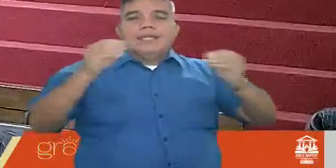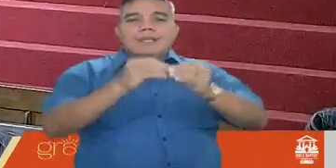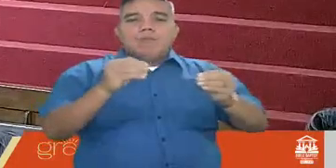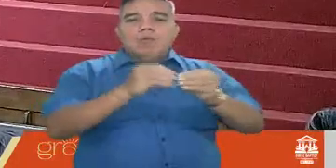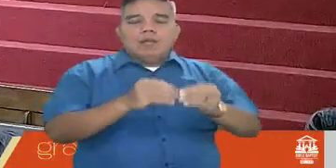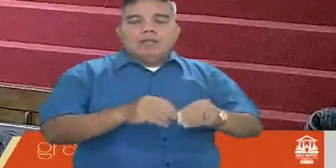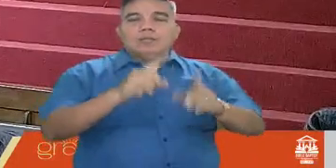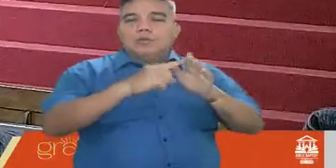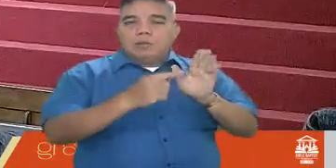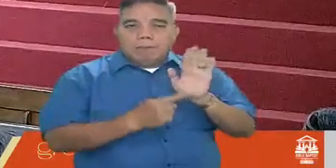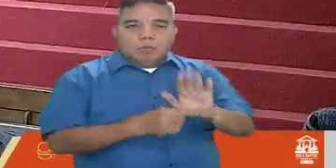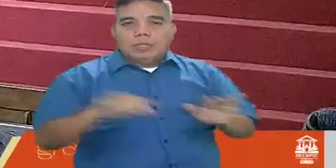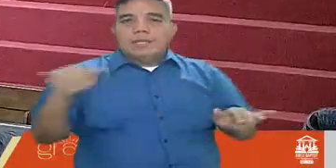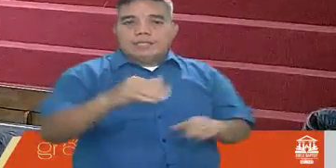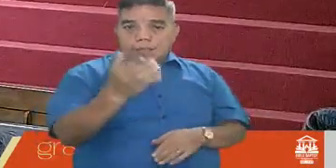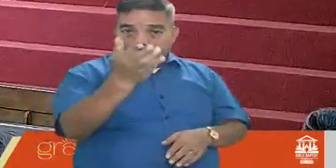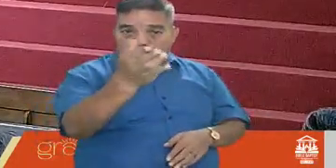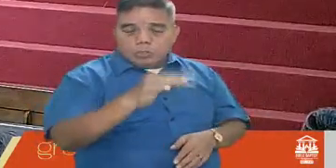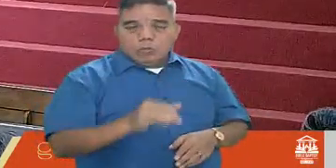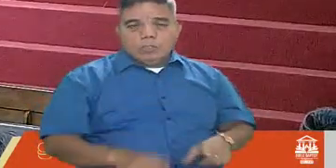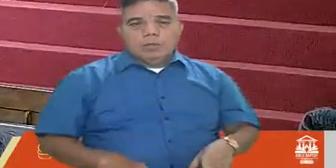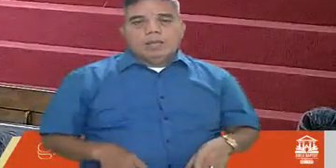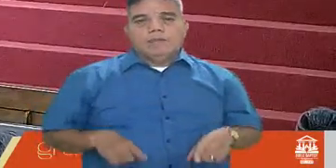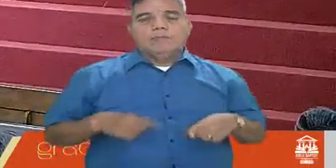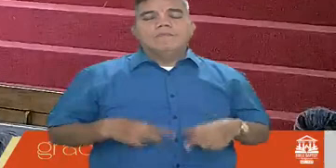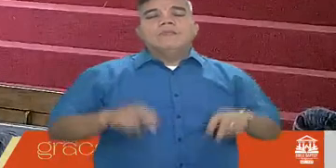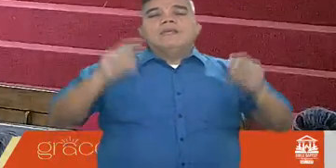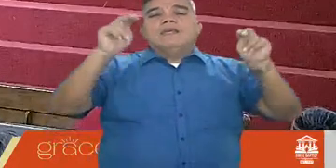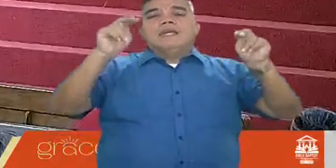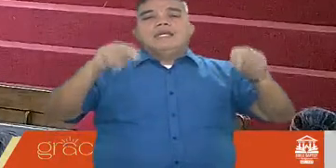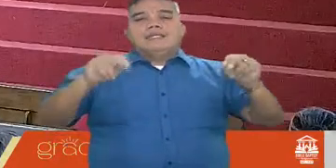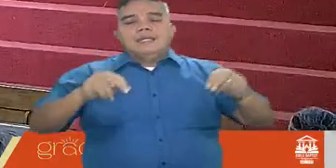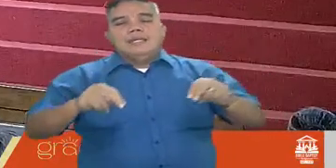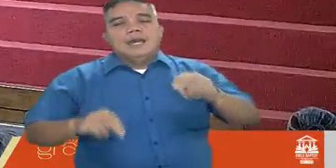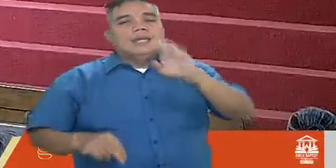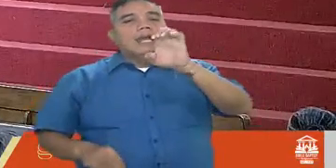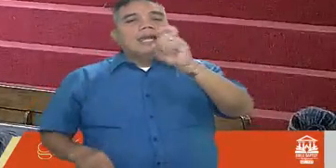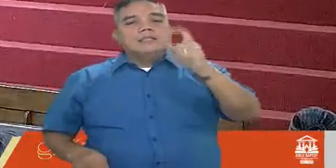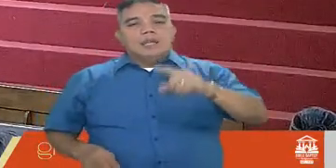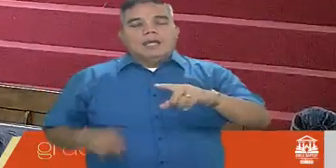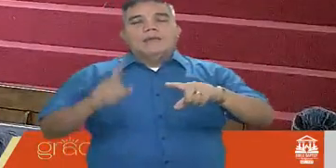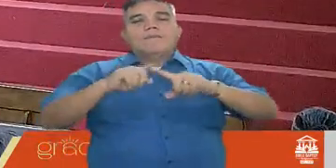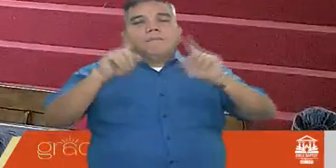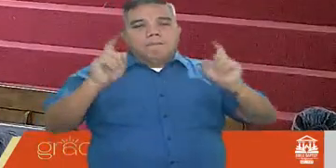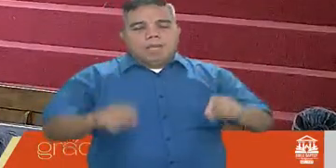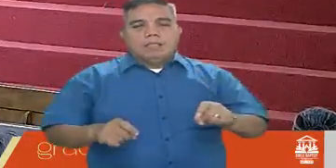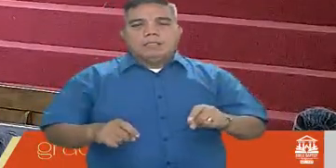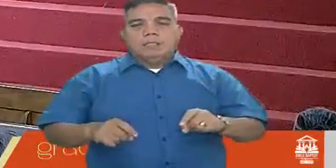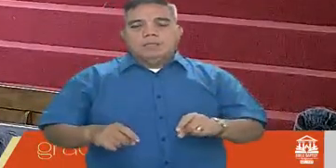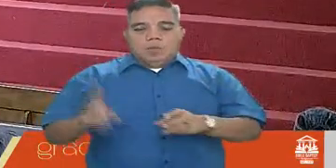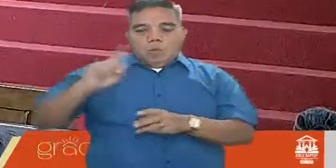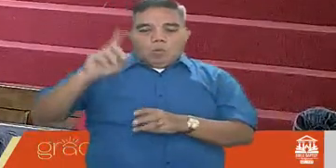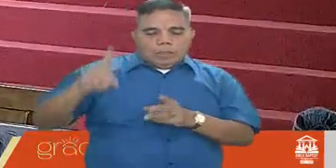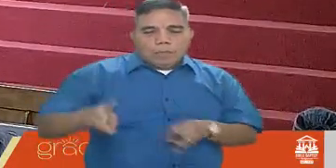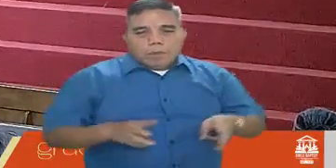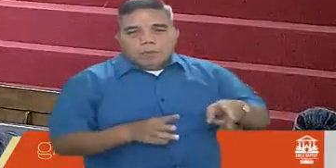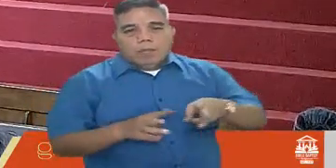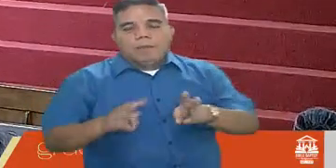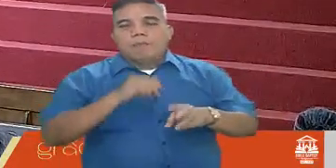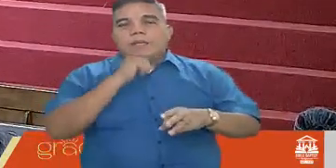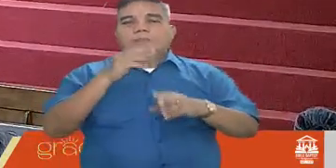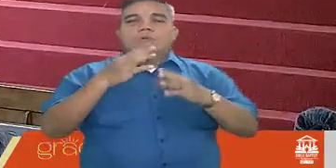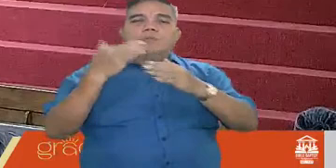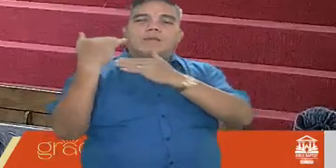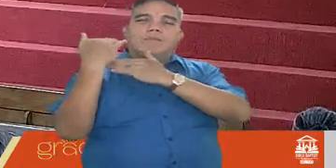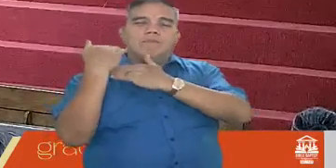able to uproot it. In the same way also. It requires extra effort. Pamaagi ba? Para dili kayo bugat